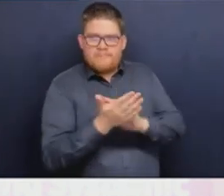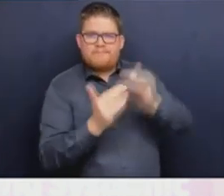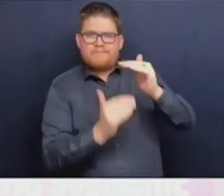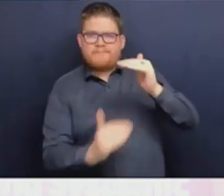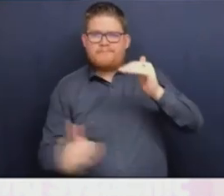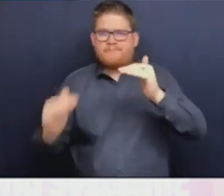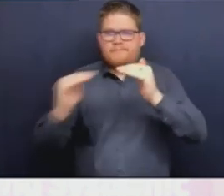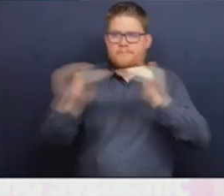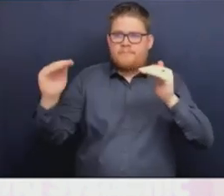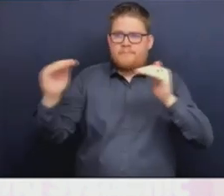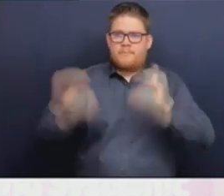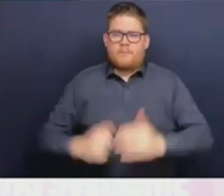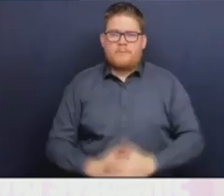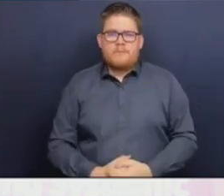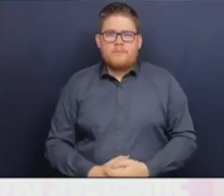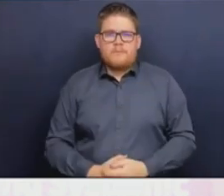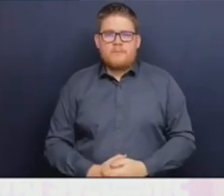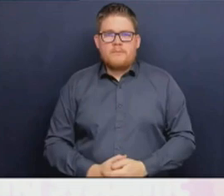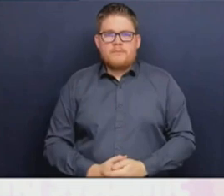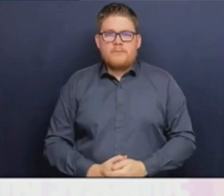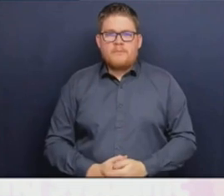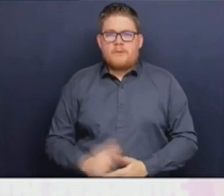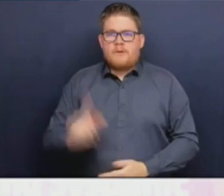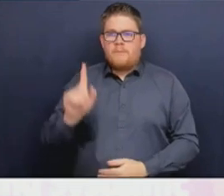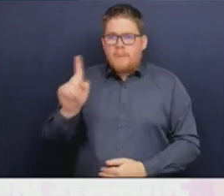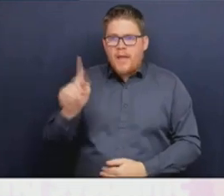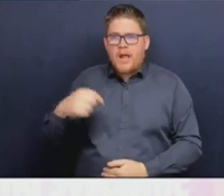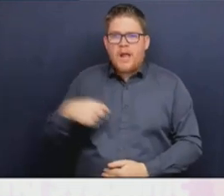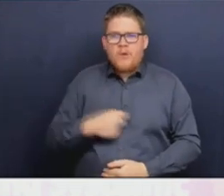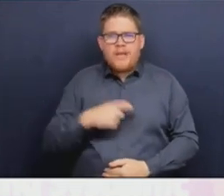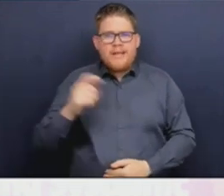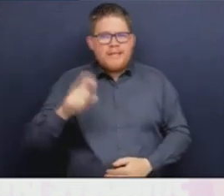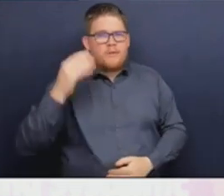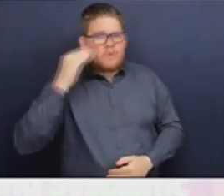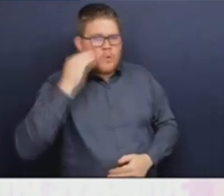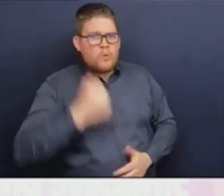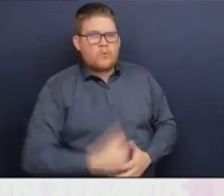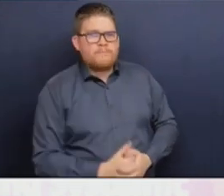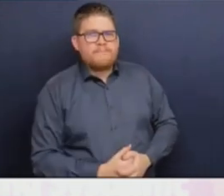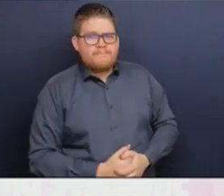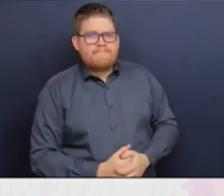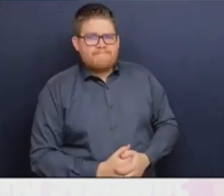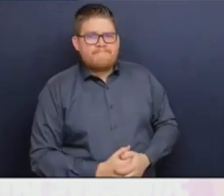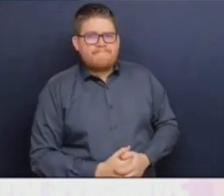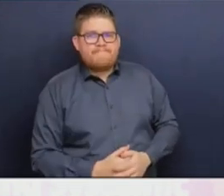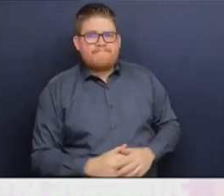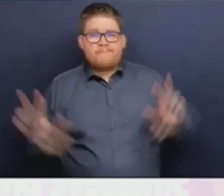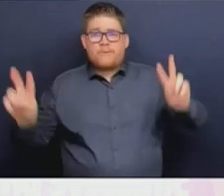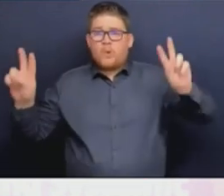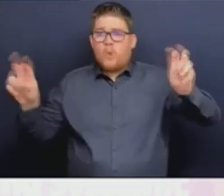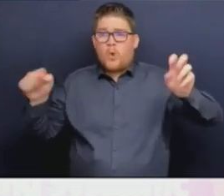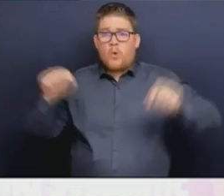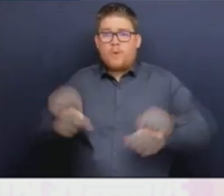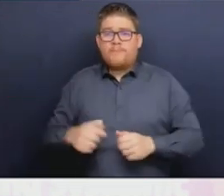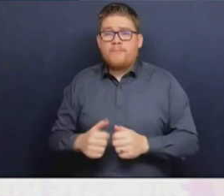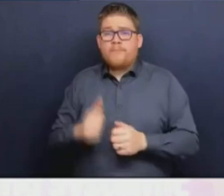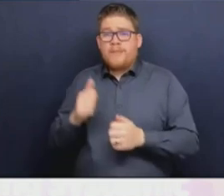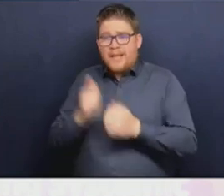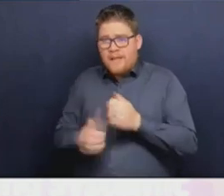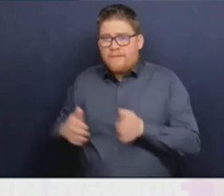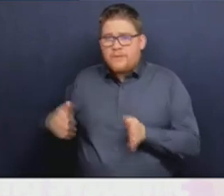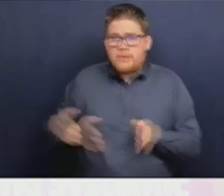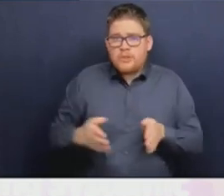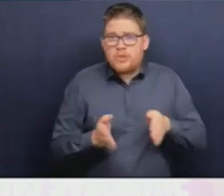from people more famous than me, with each journey, you have to take that first step. And this has been a challenging